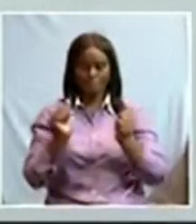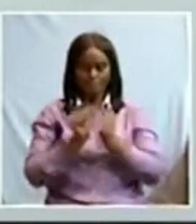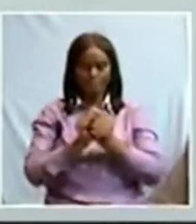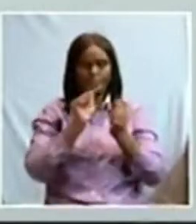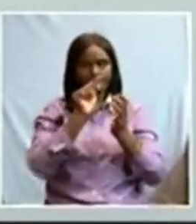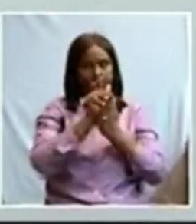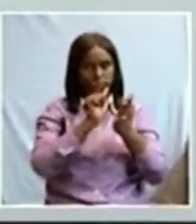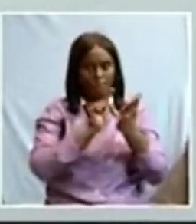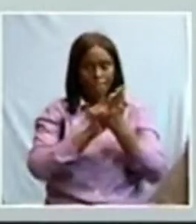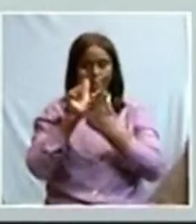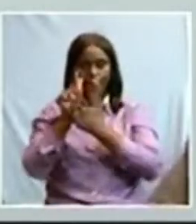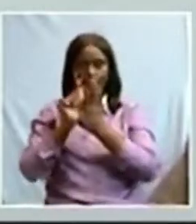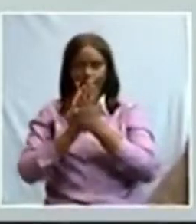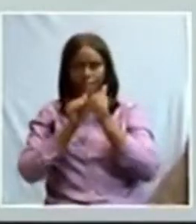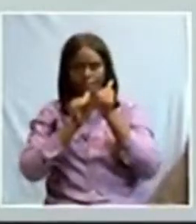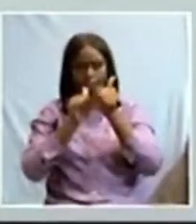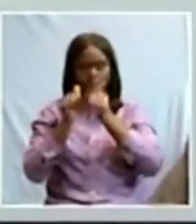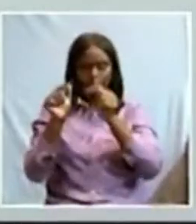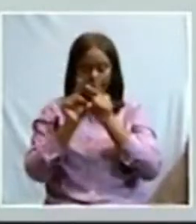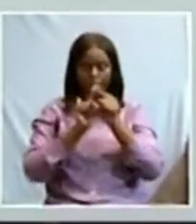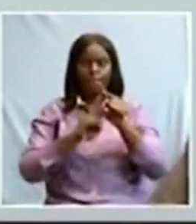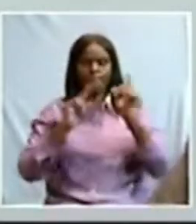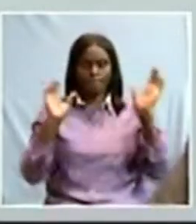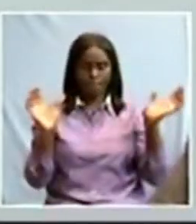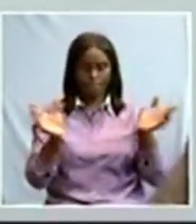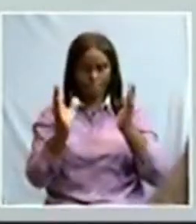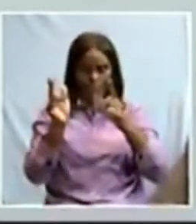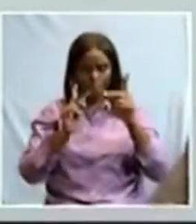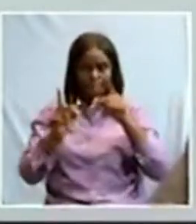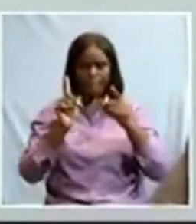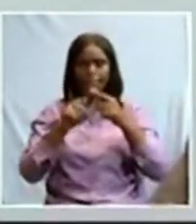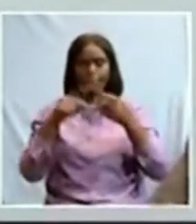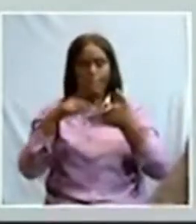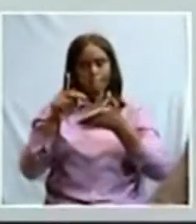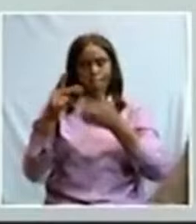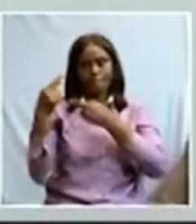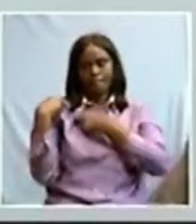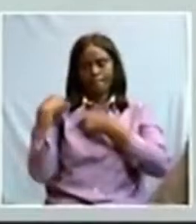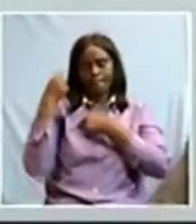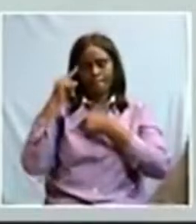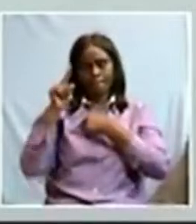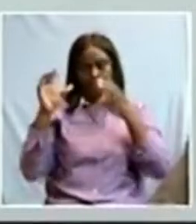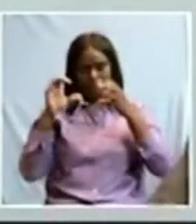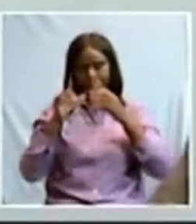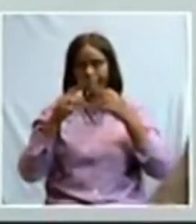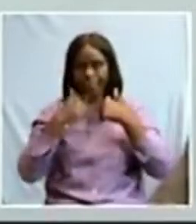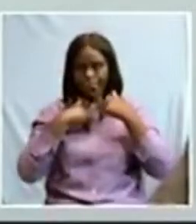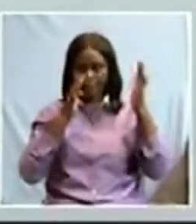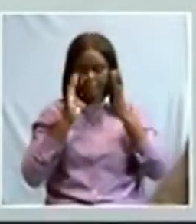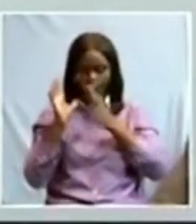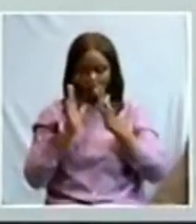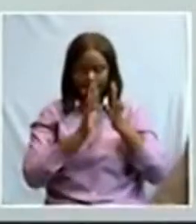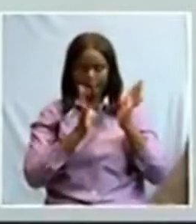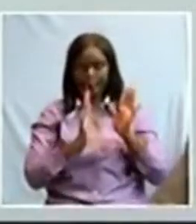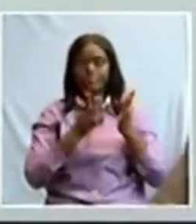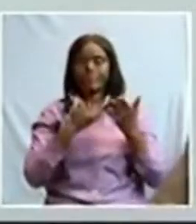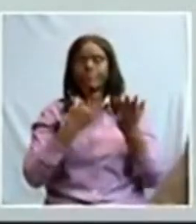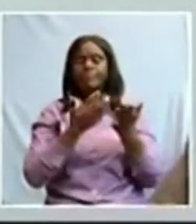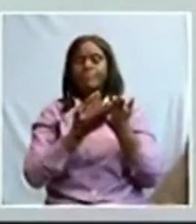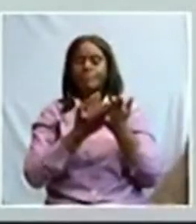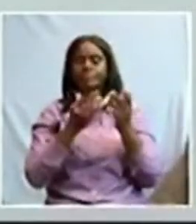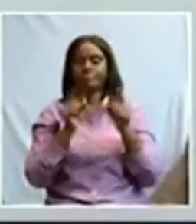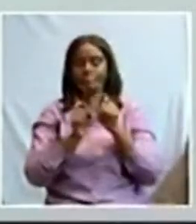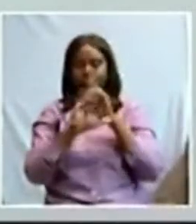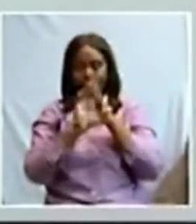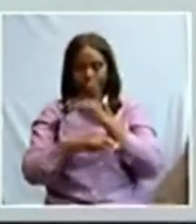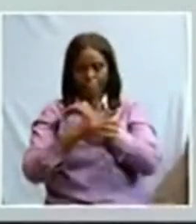enforcement and encouraging people to pay, is the duty of the council. Do we have a planner here? It is